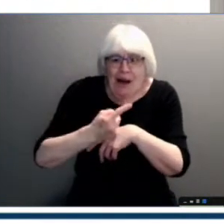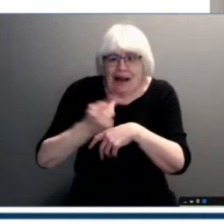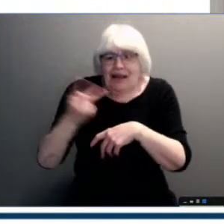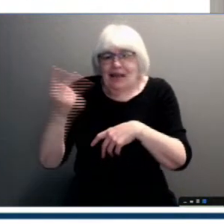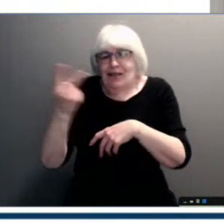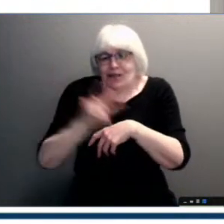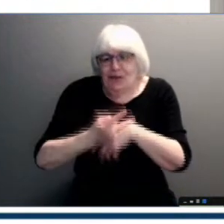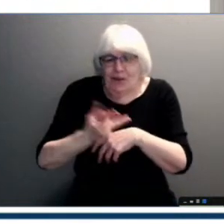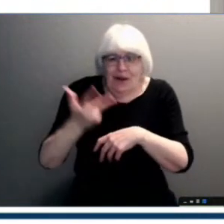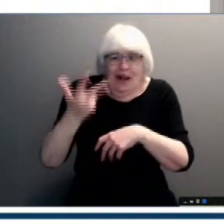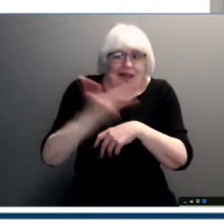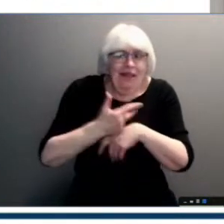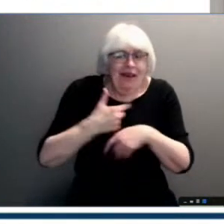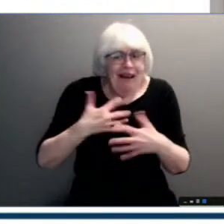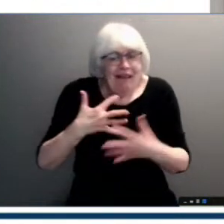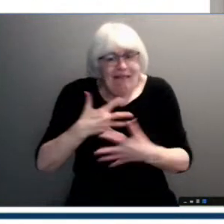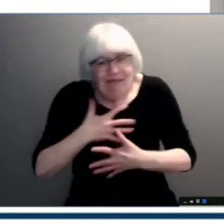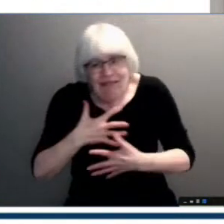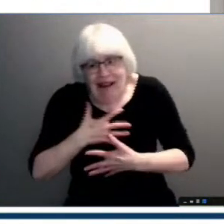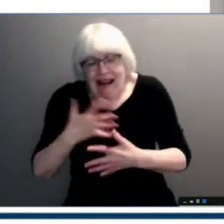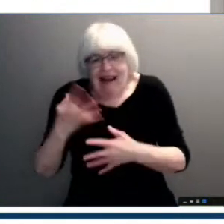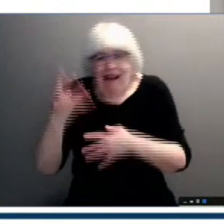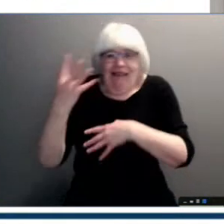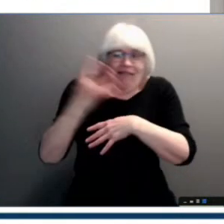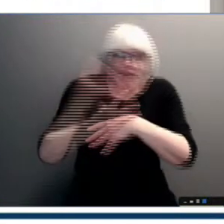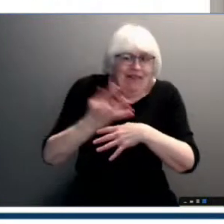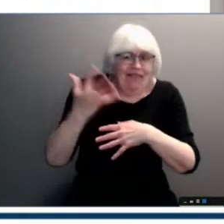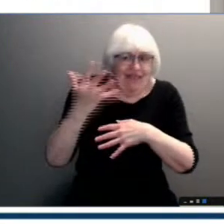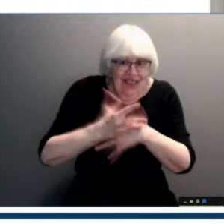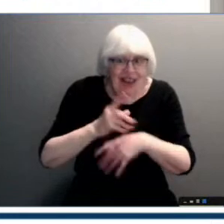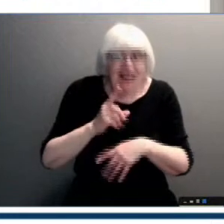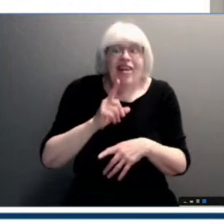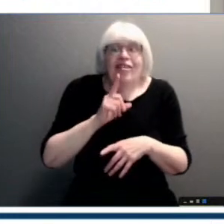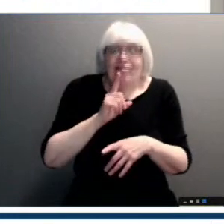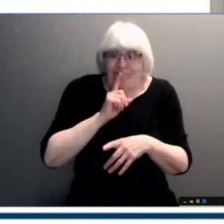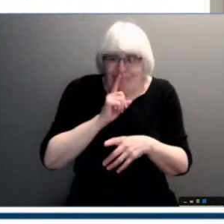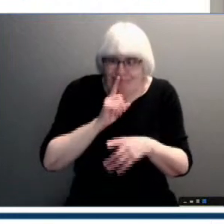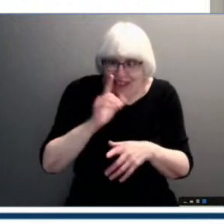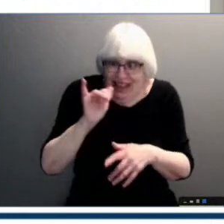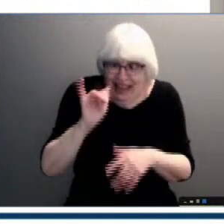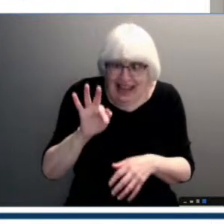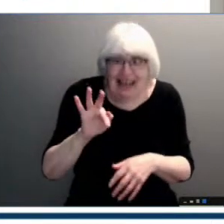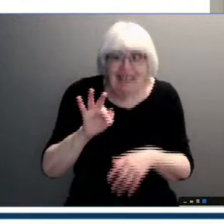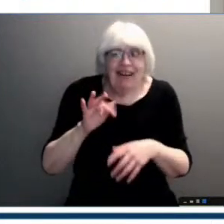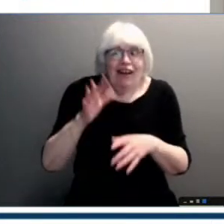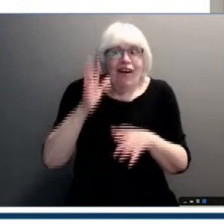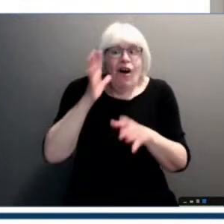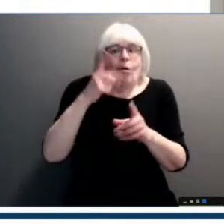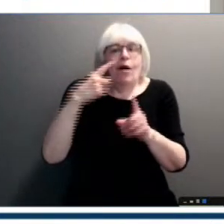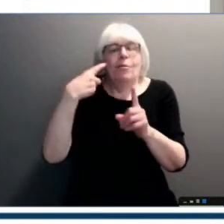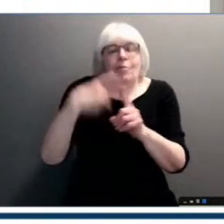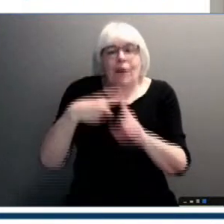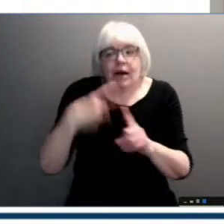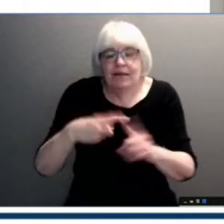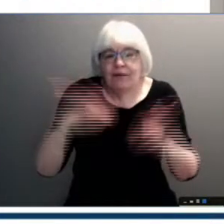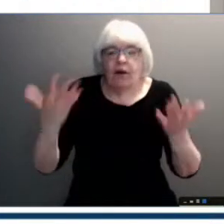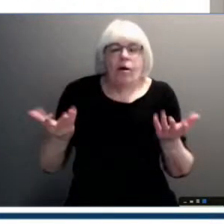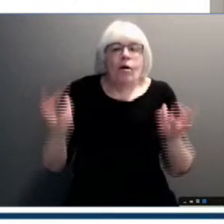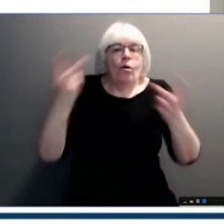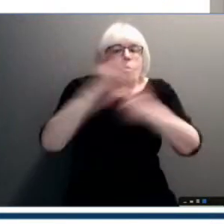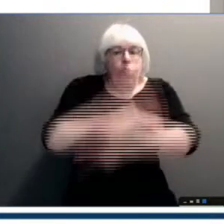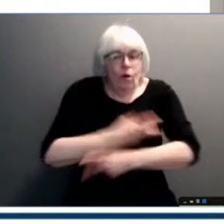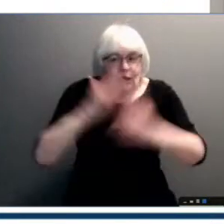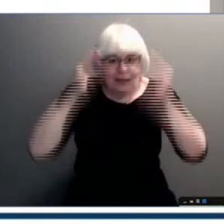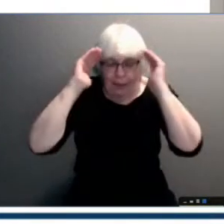then if they do test positive, it's another level of anxiety. Did I pass COVID to a loved one, to a friend? I